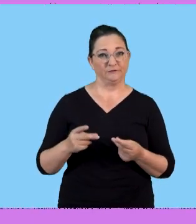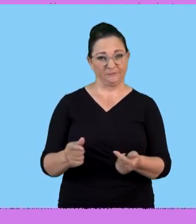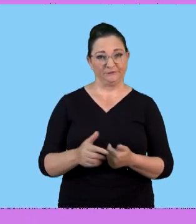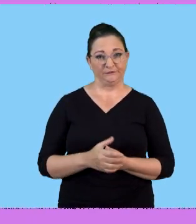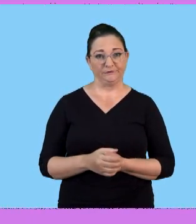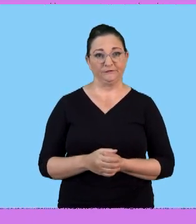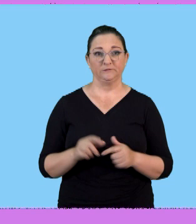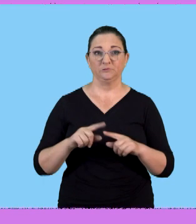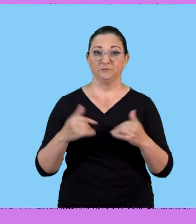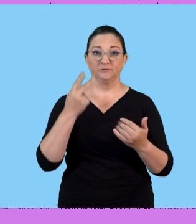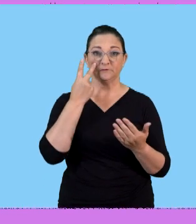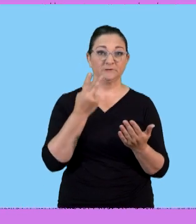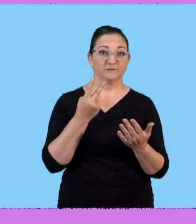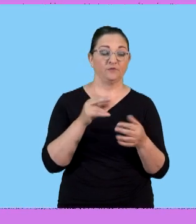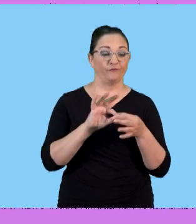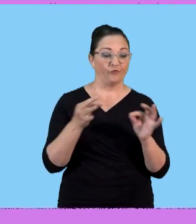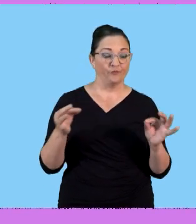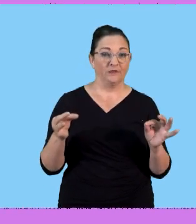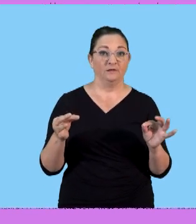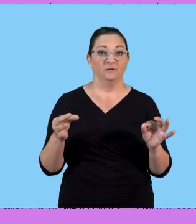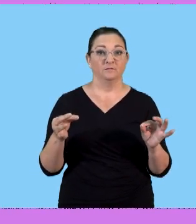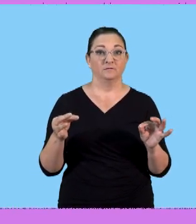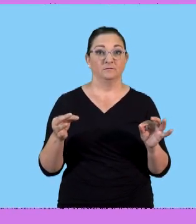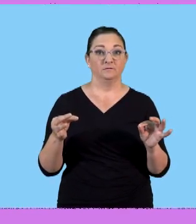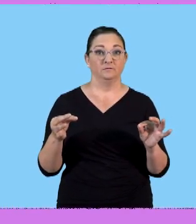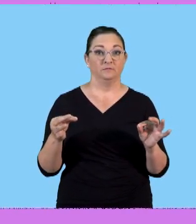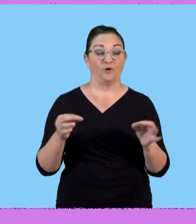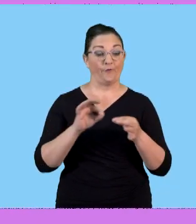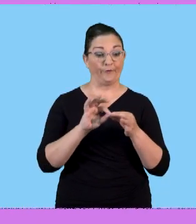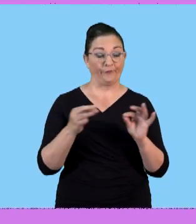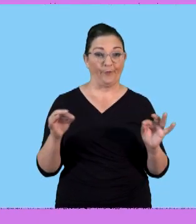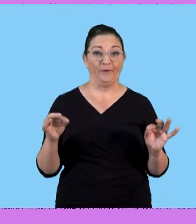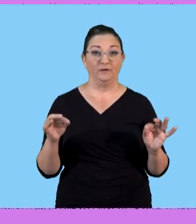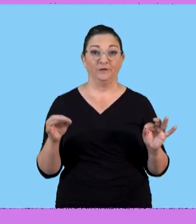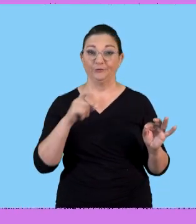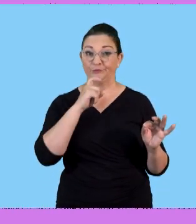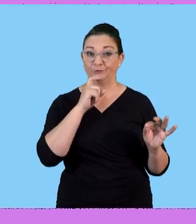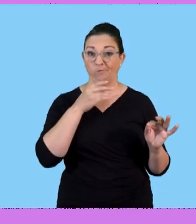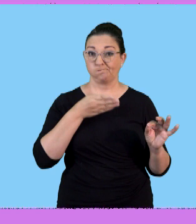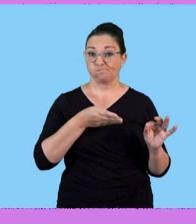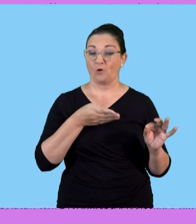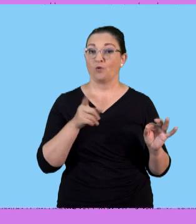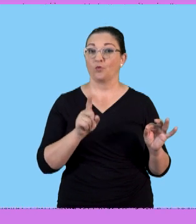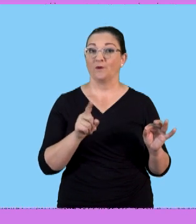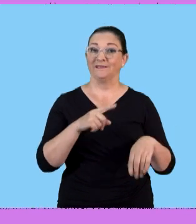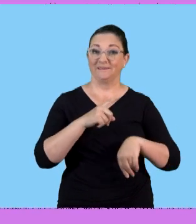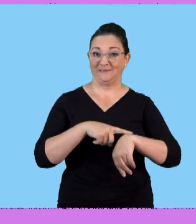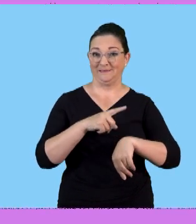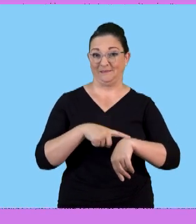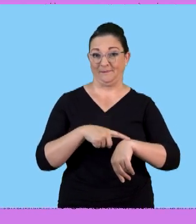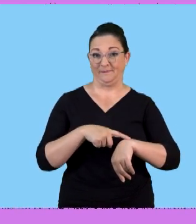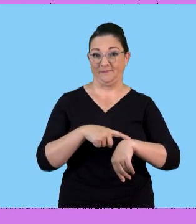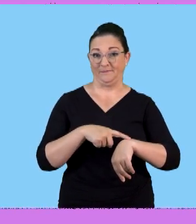speed. But now looking at the formula that's presented here, the formula, if I use this one, what will I calculate?